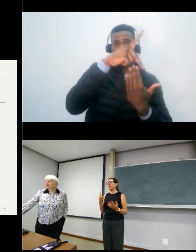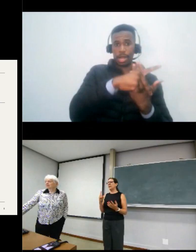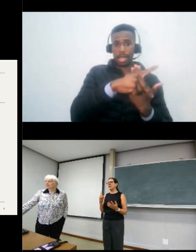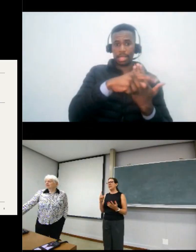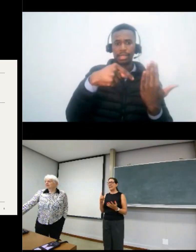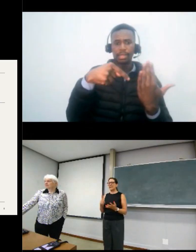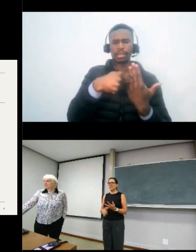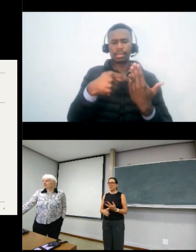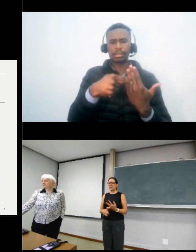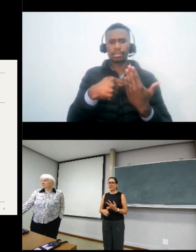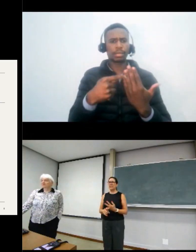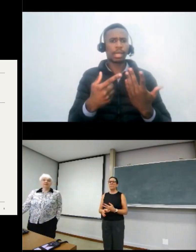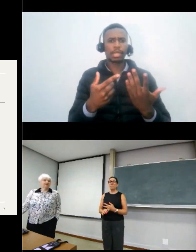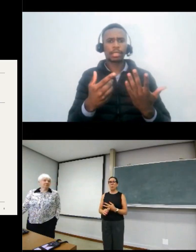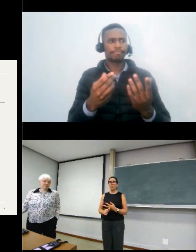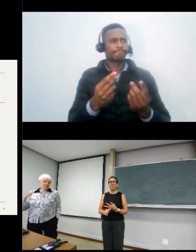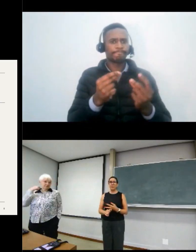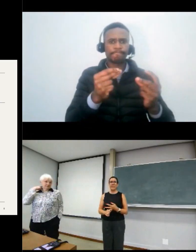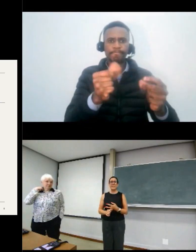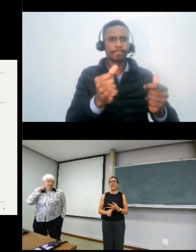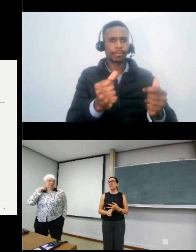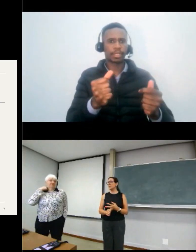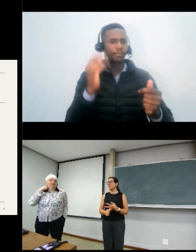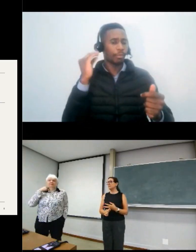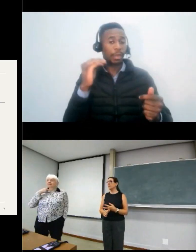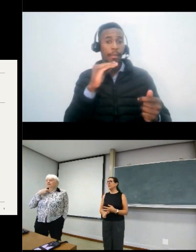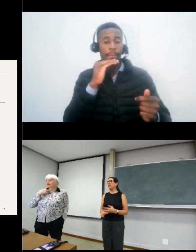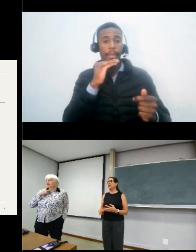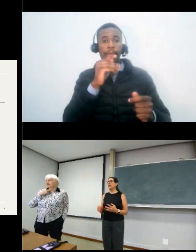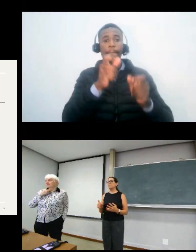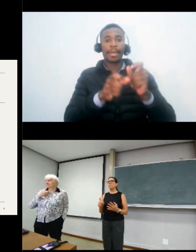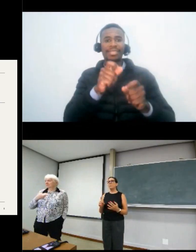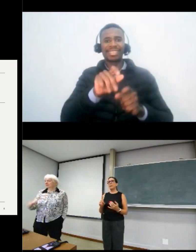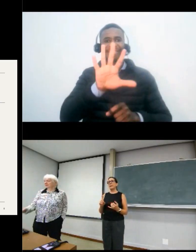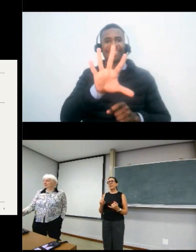So we collected data from more than 50 signers,